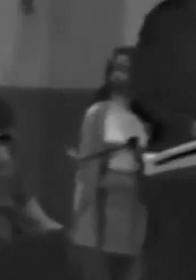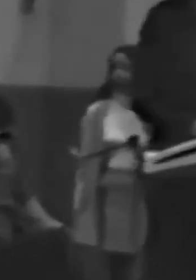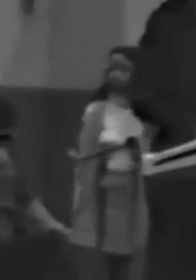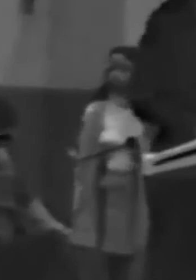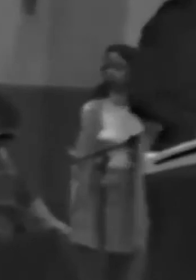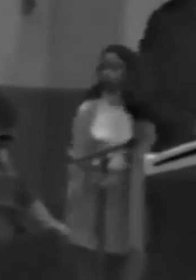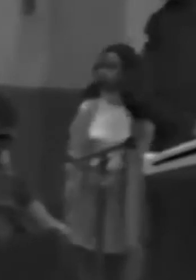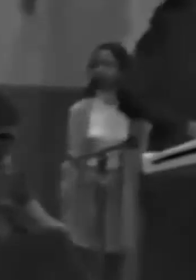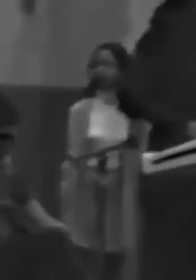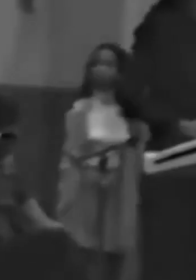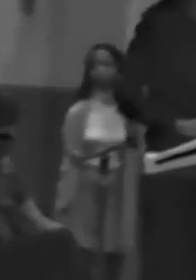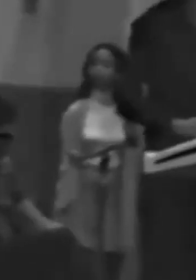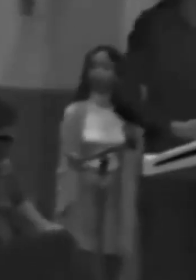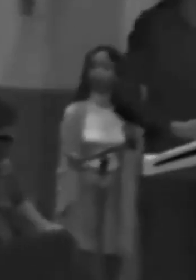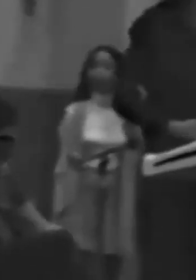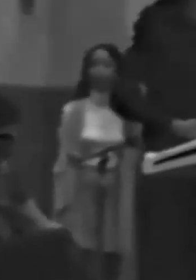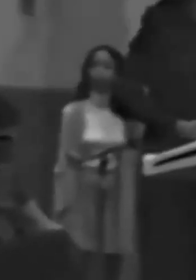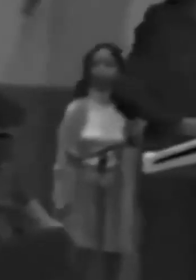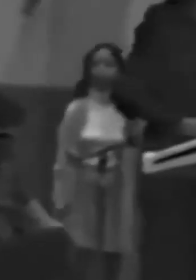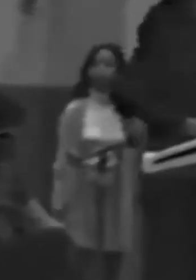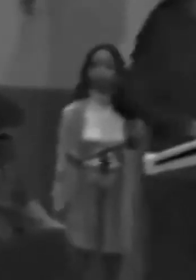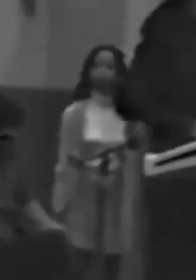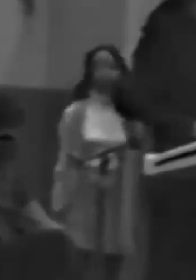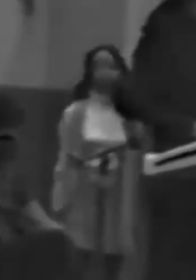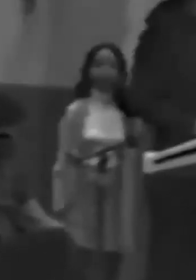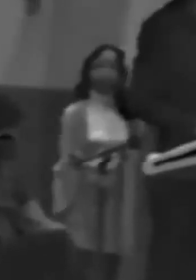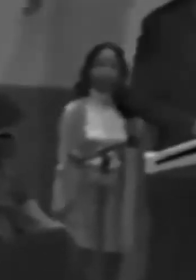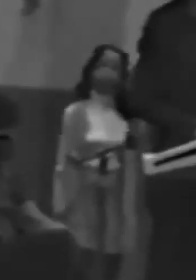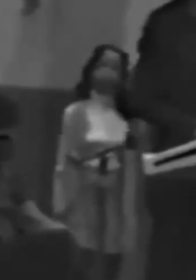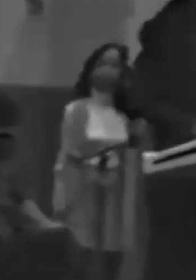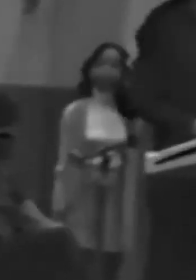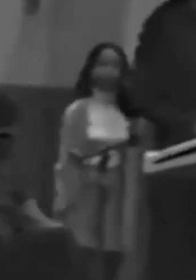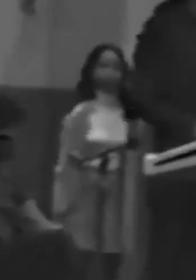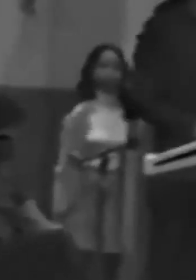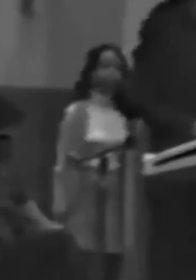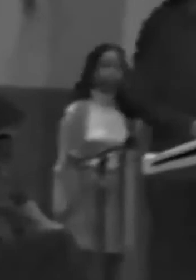that, whether he was going to at least challenge him in words.